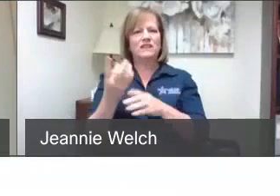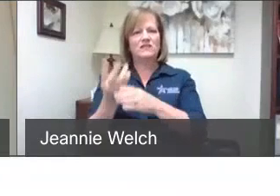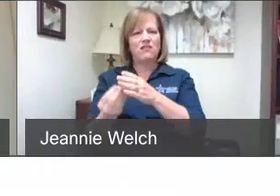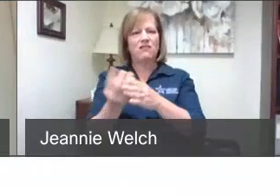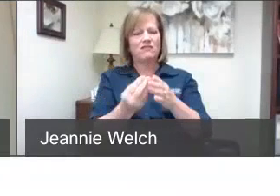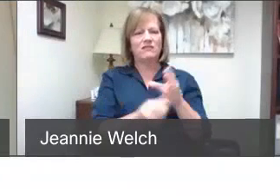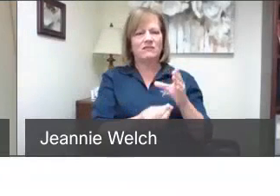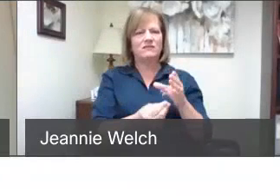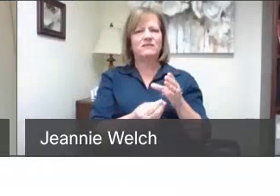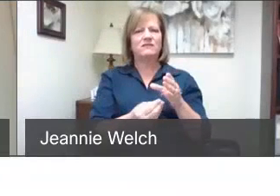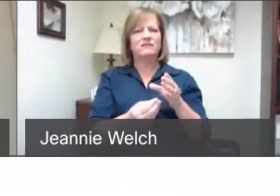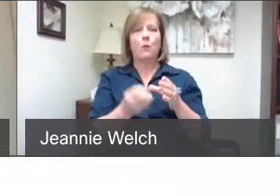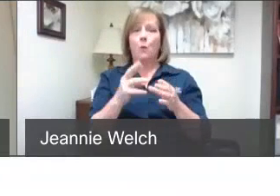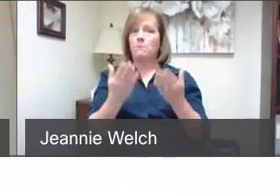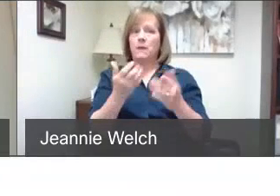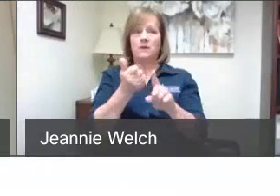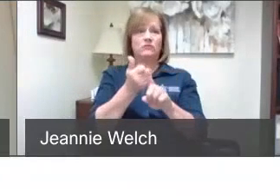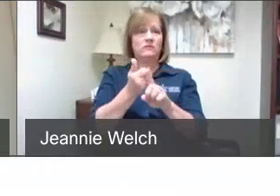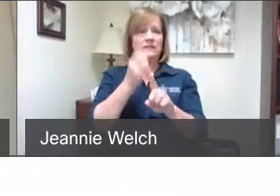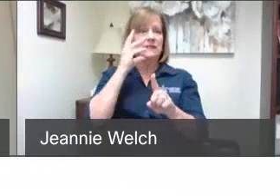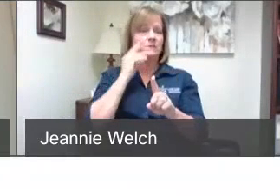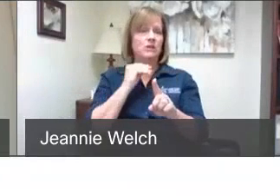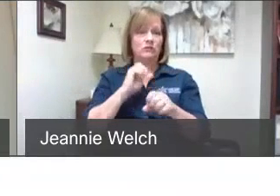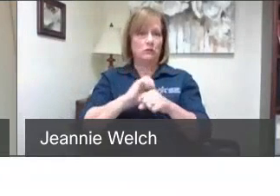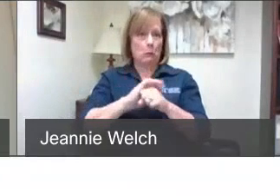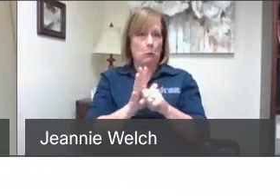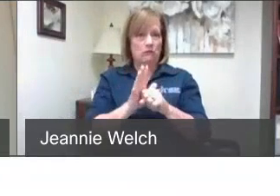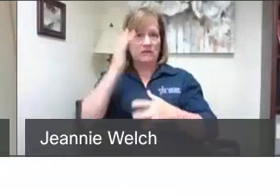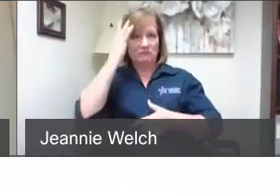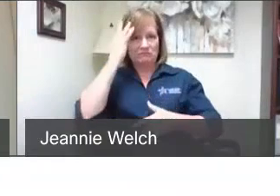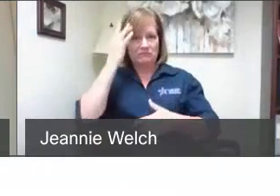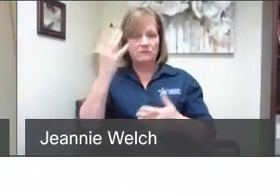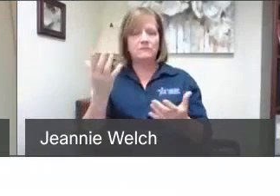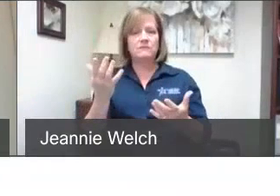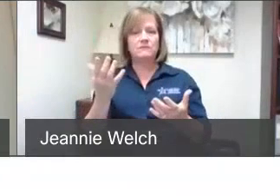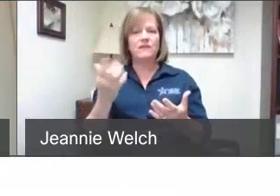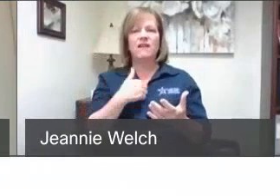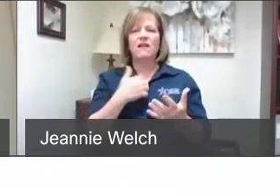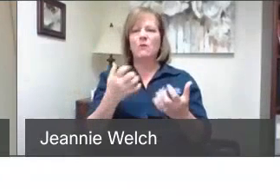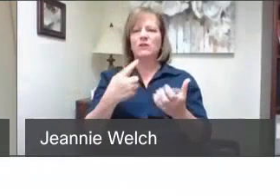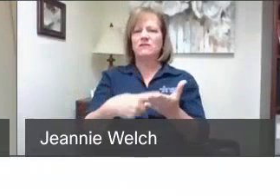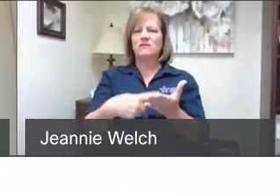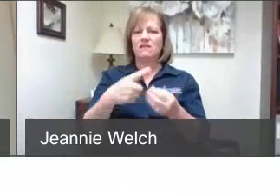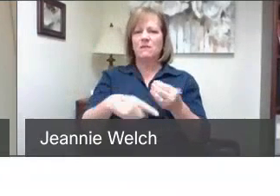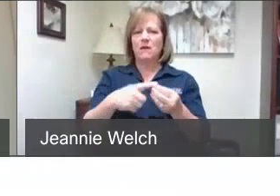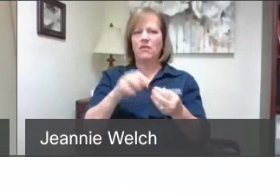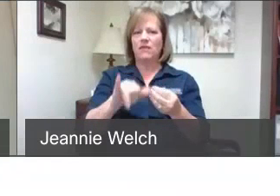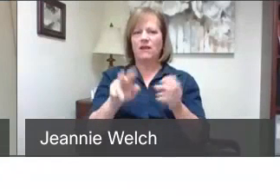themselves. So they experience different things. So I did want to speak a little bit about grief and loss right quick.